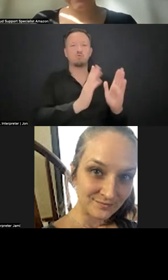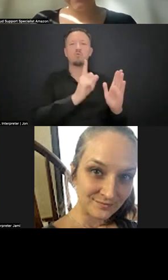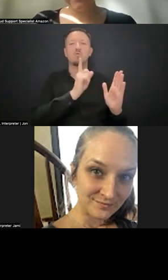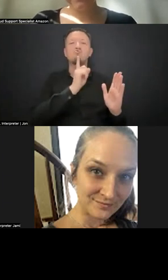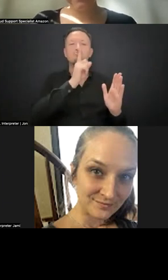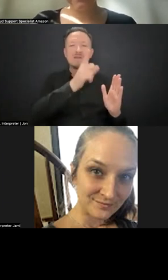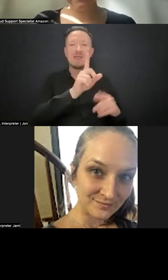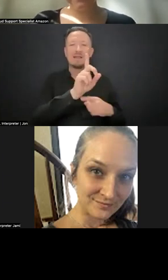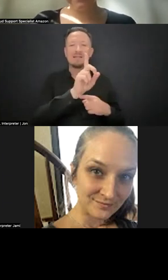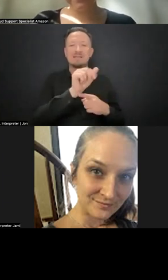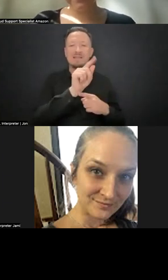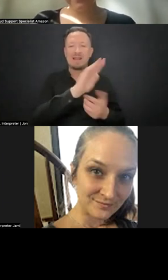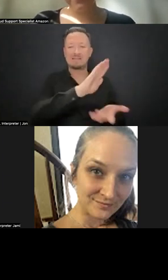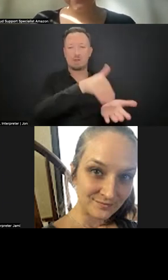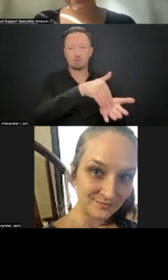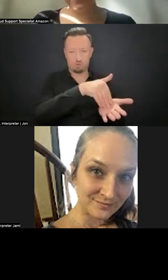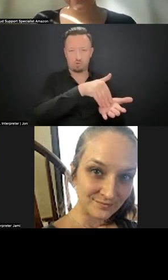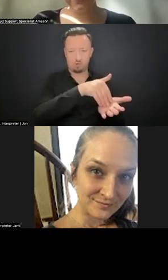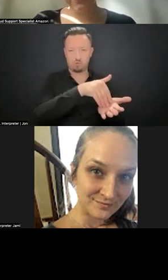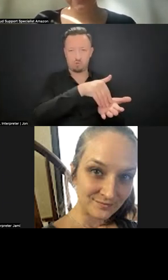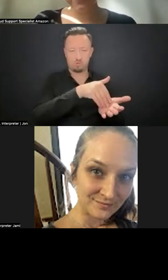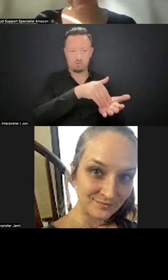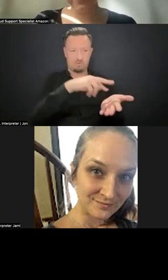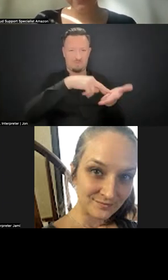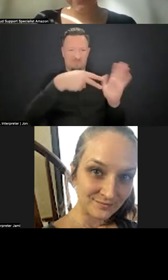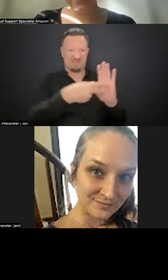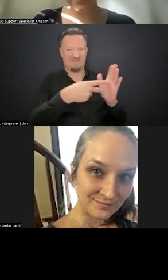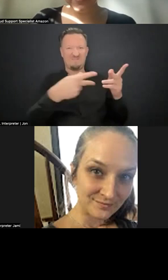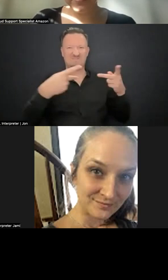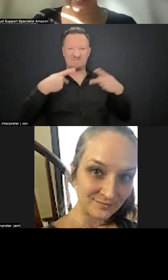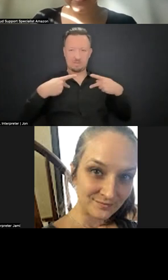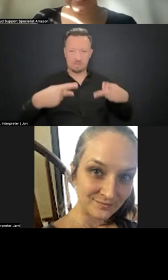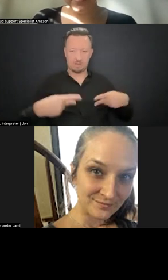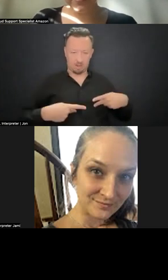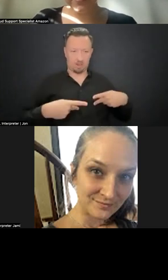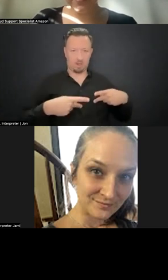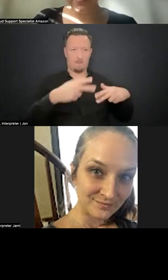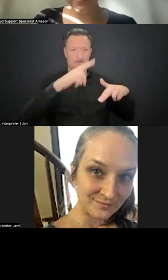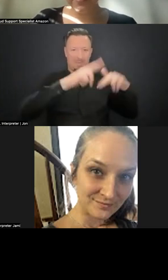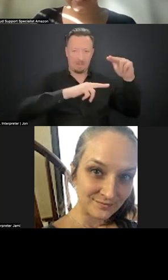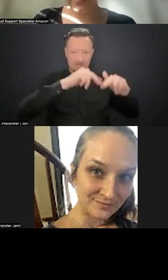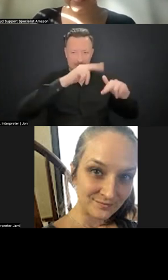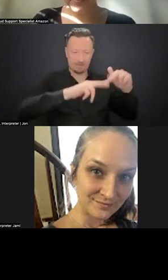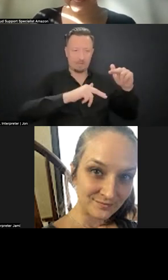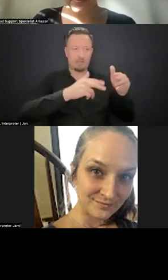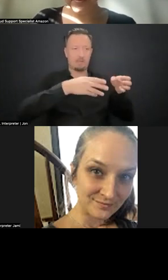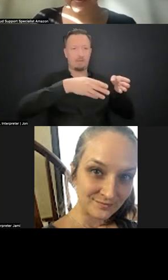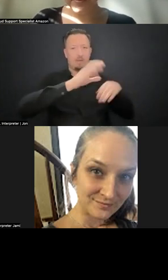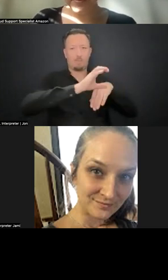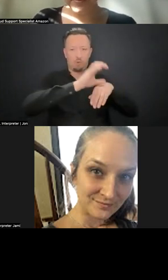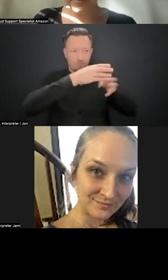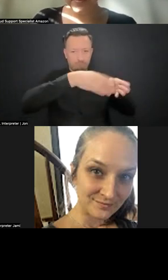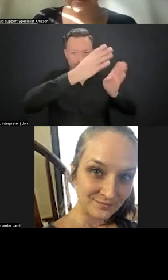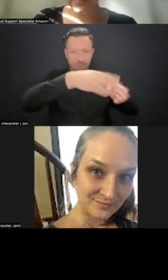That means you're managing the physical in your organization itself. So within the bank, you'll